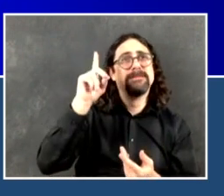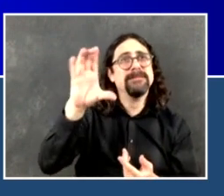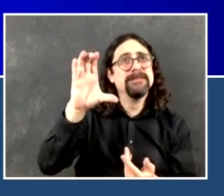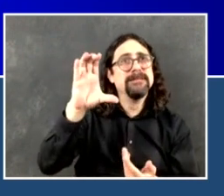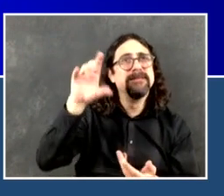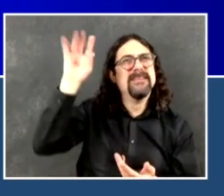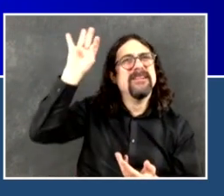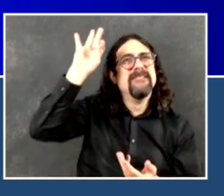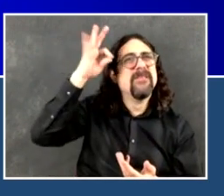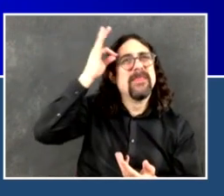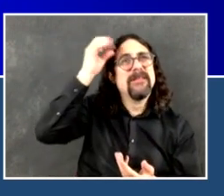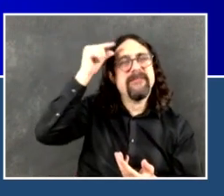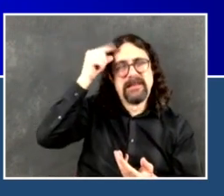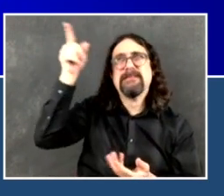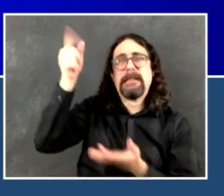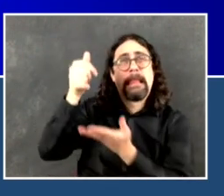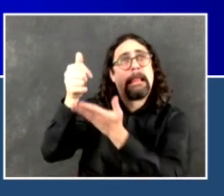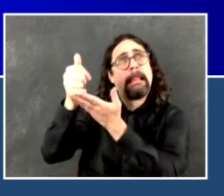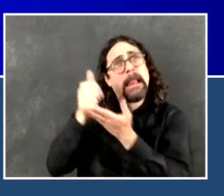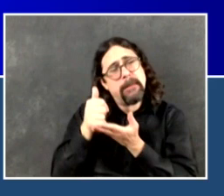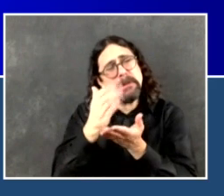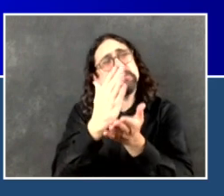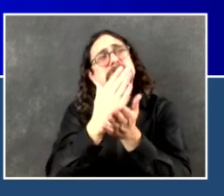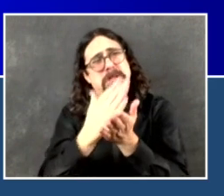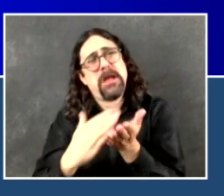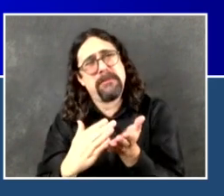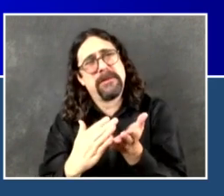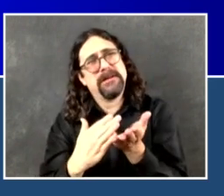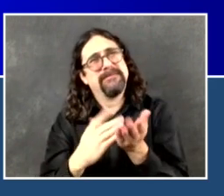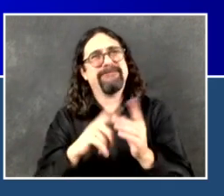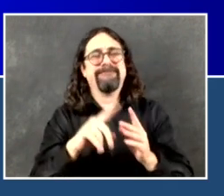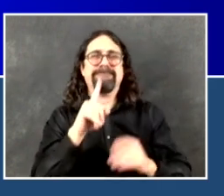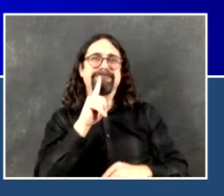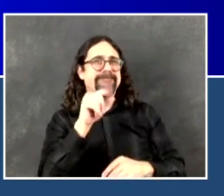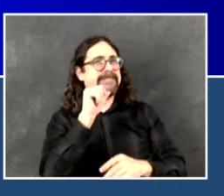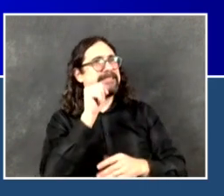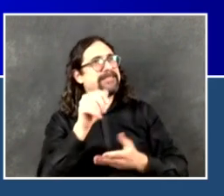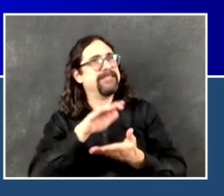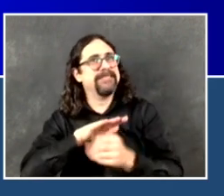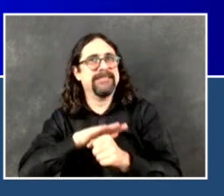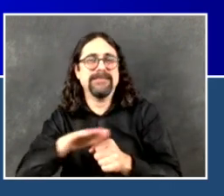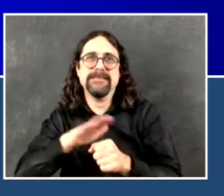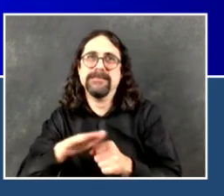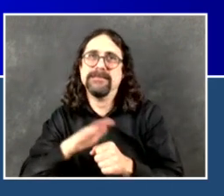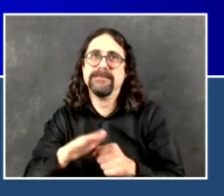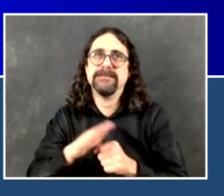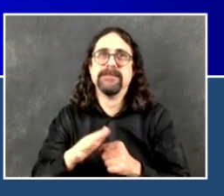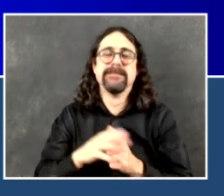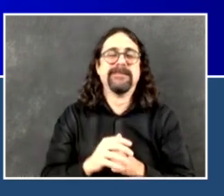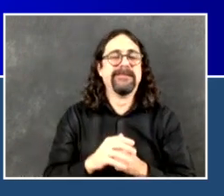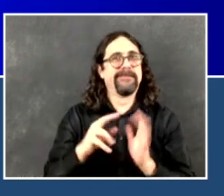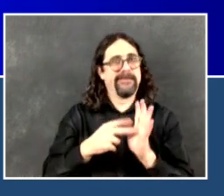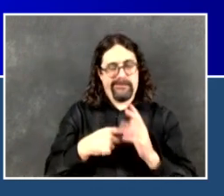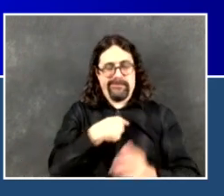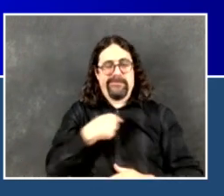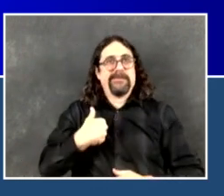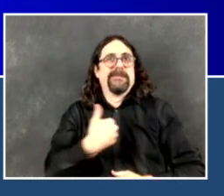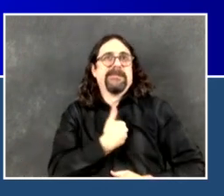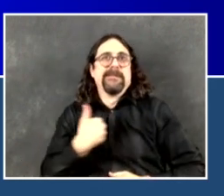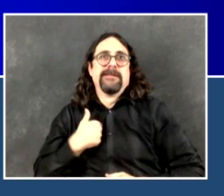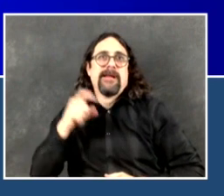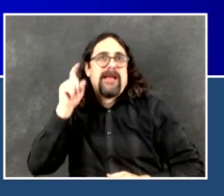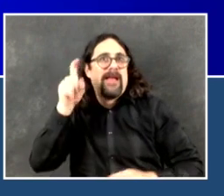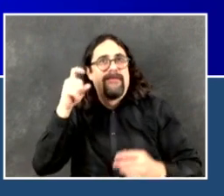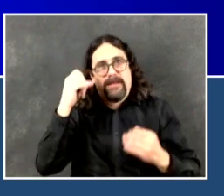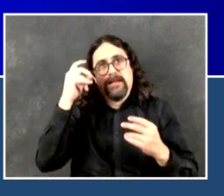time. We see the federal government focusing on the wealthy and corporations before working